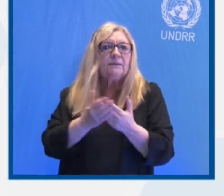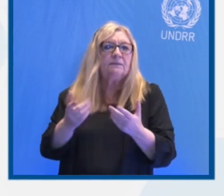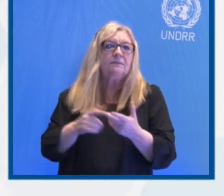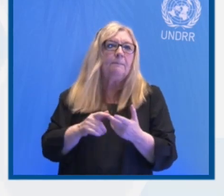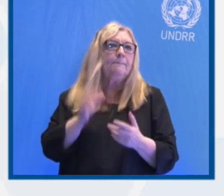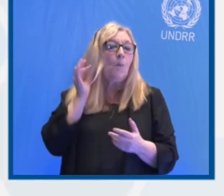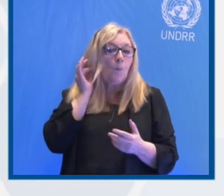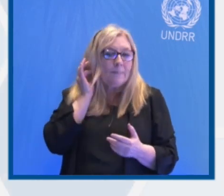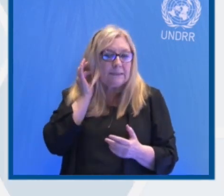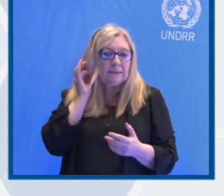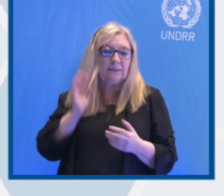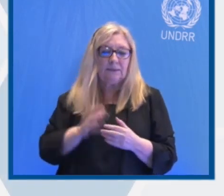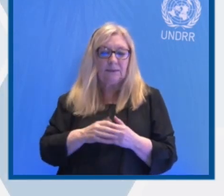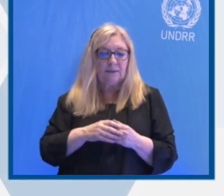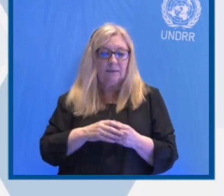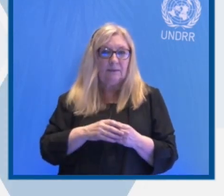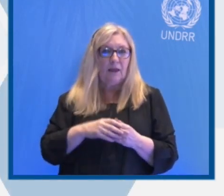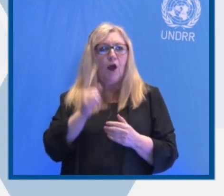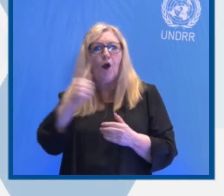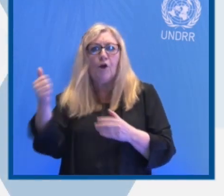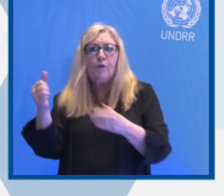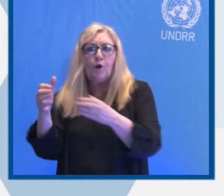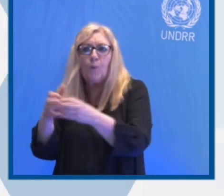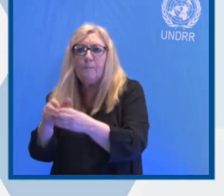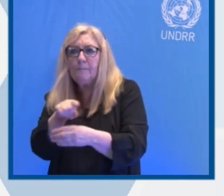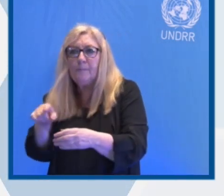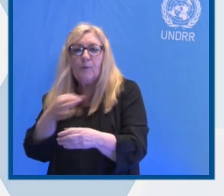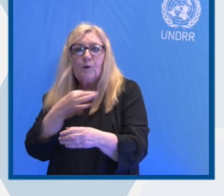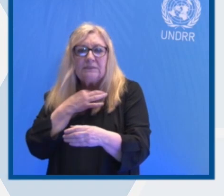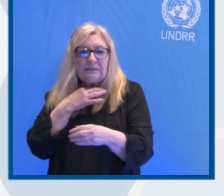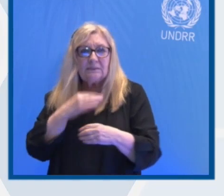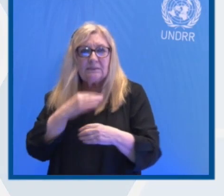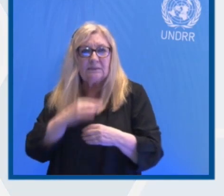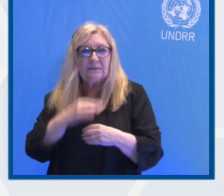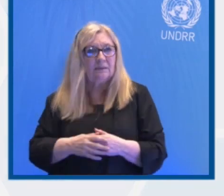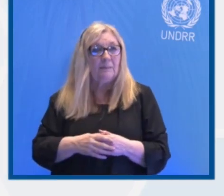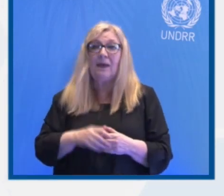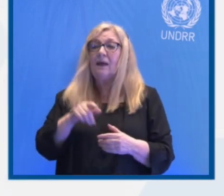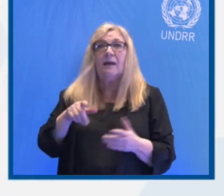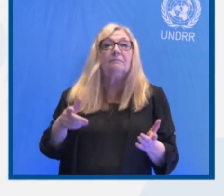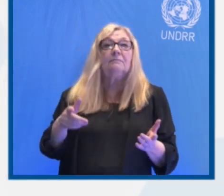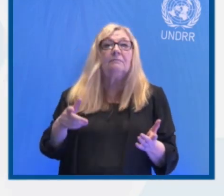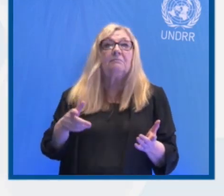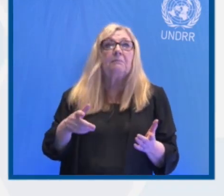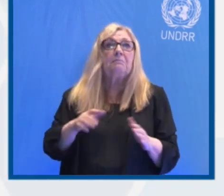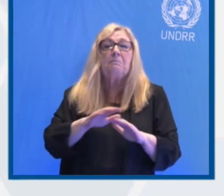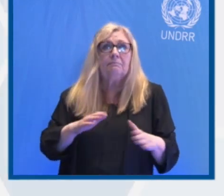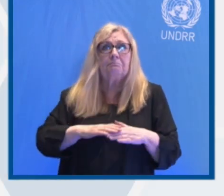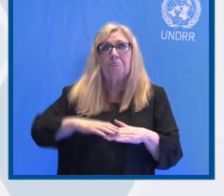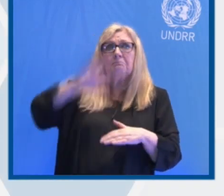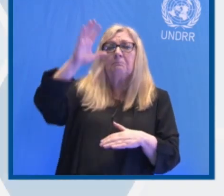that these infrastructure systems are not themselves at risk and they do not increase